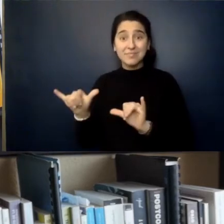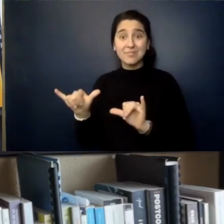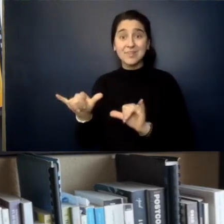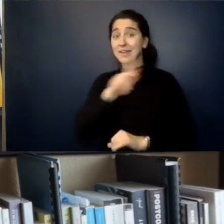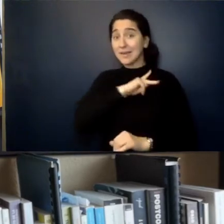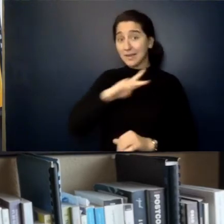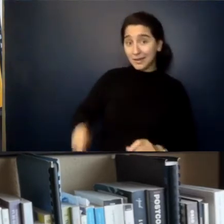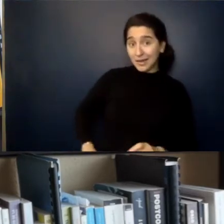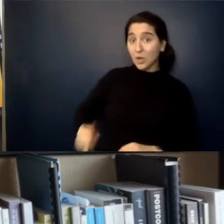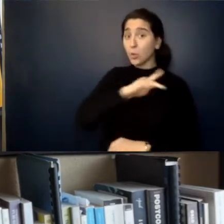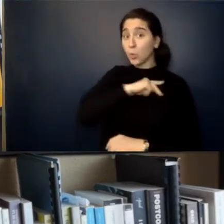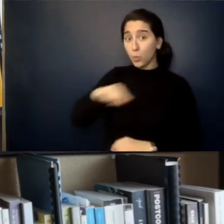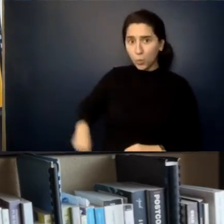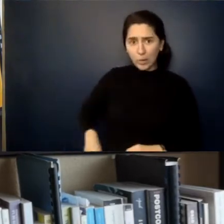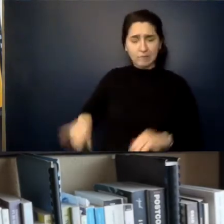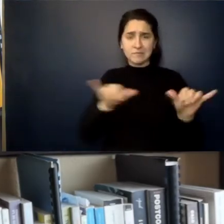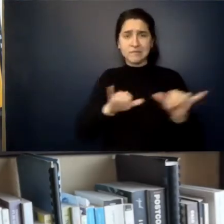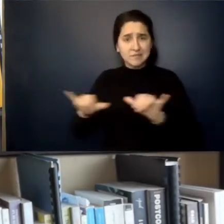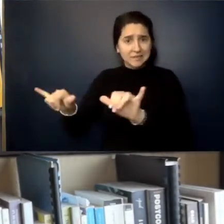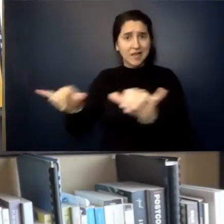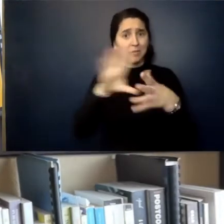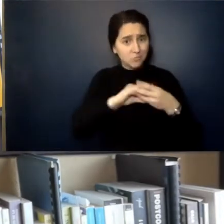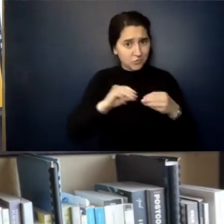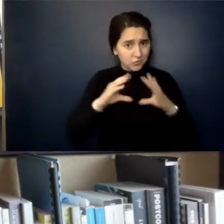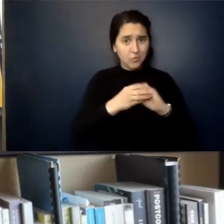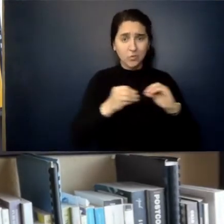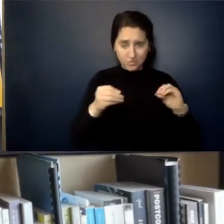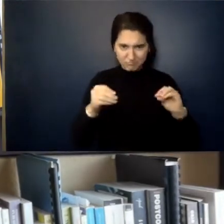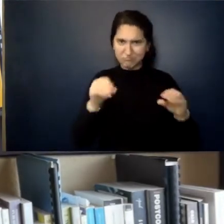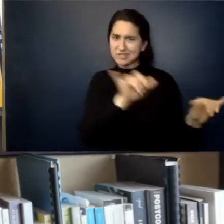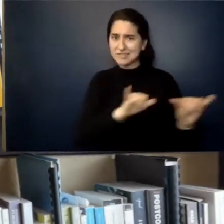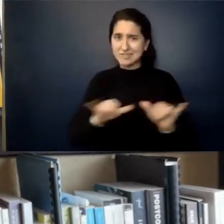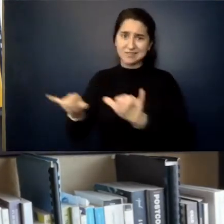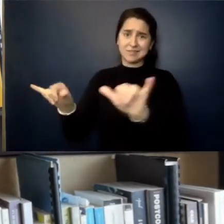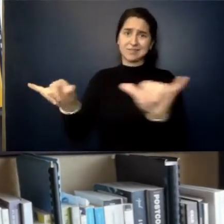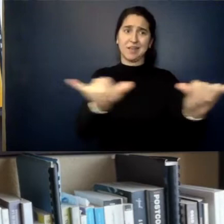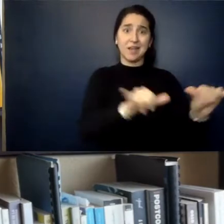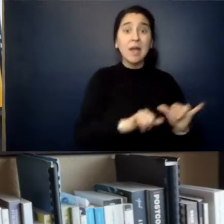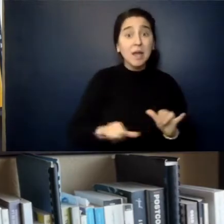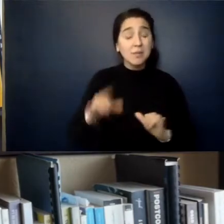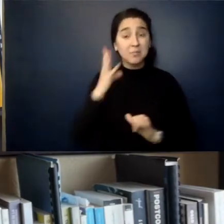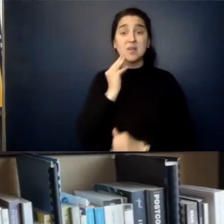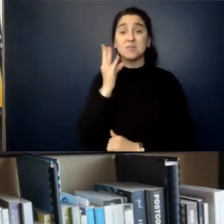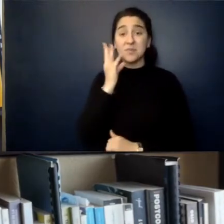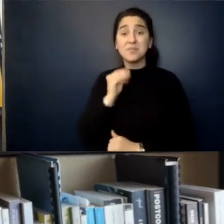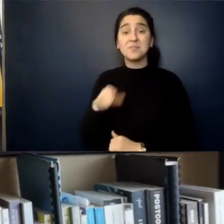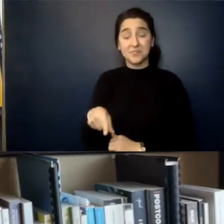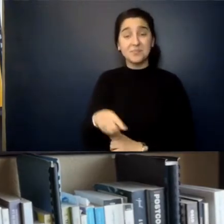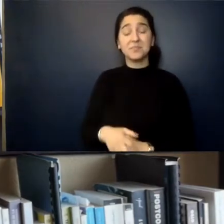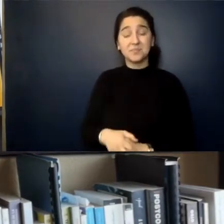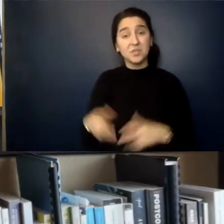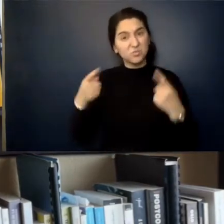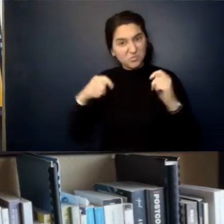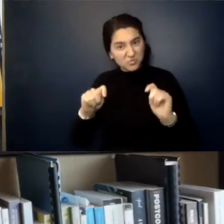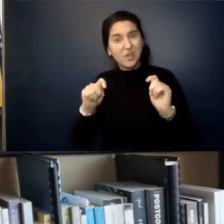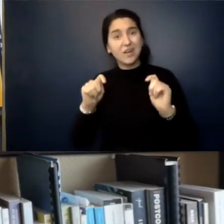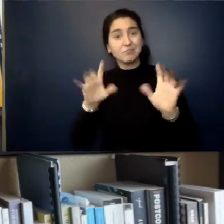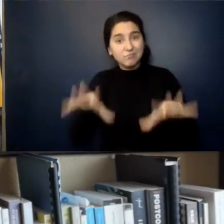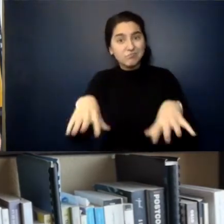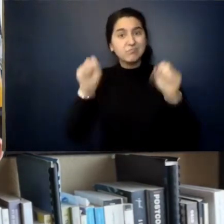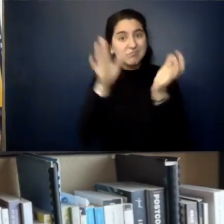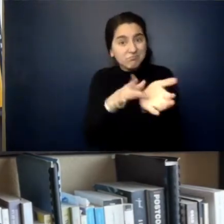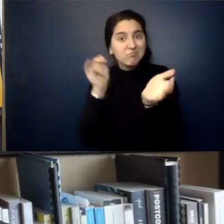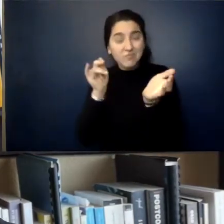where the white man came for gold and silver, now